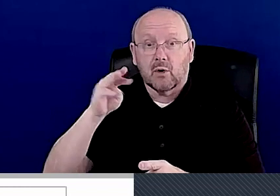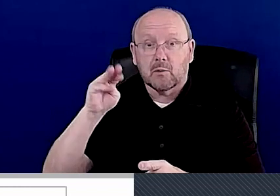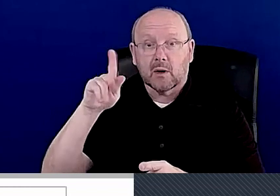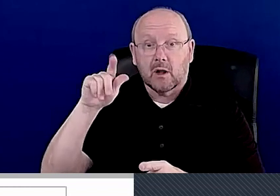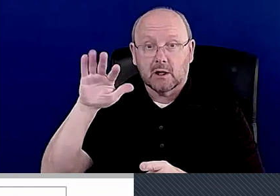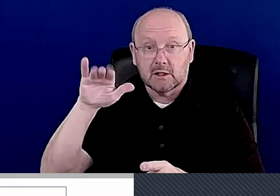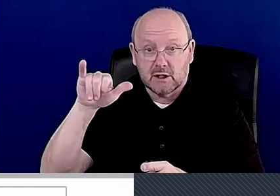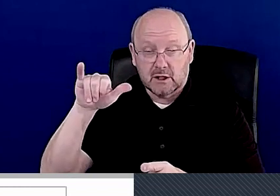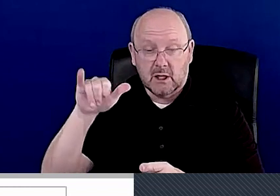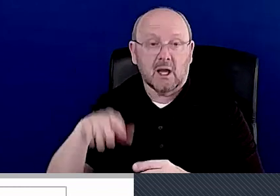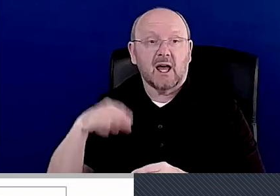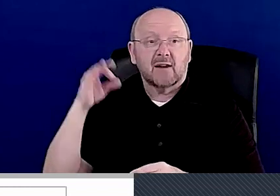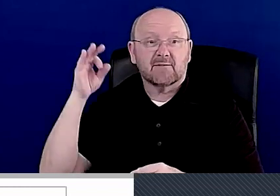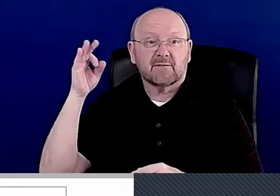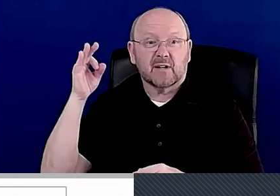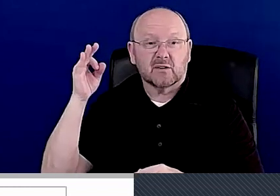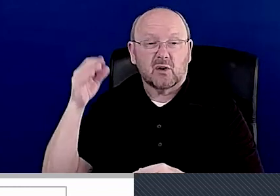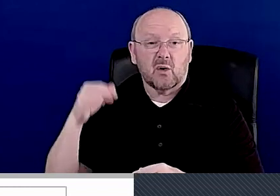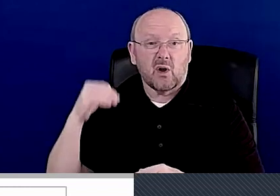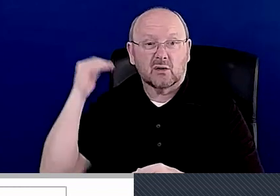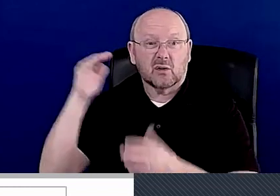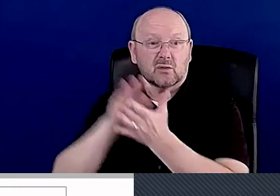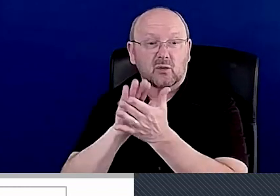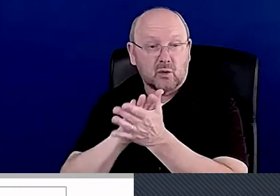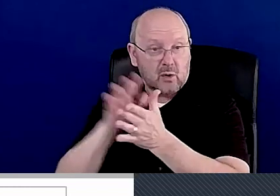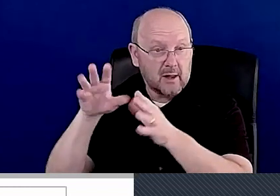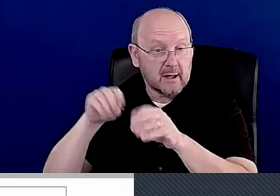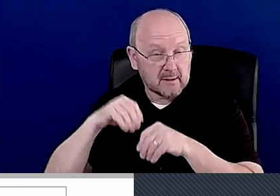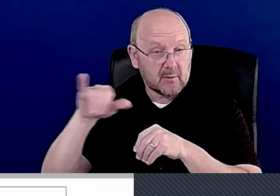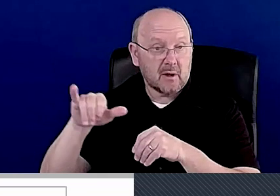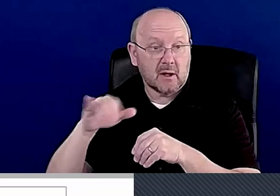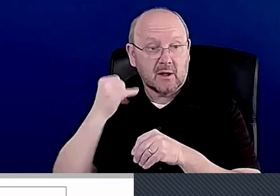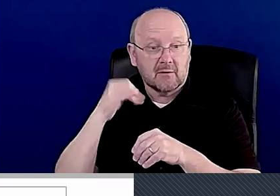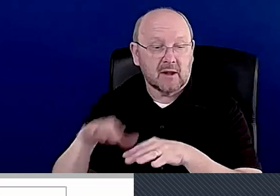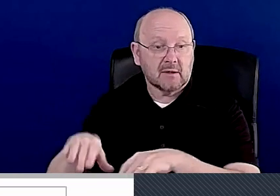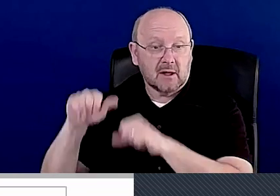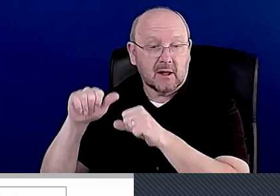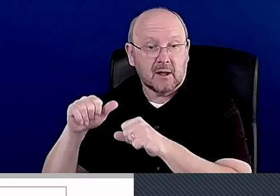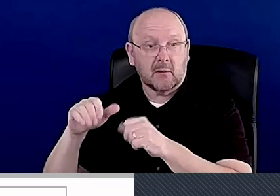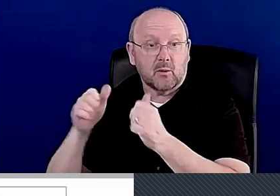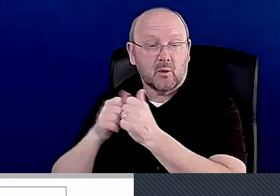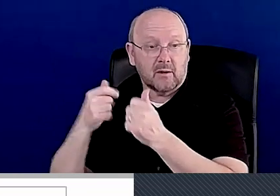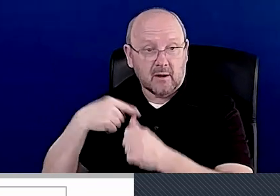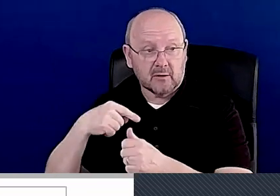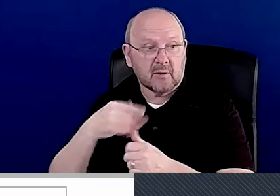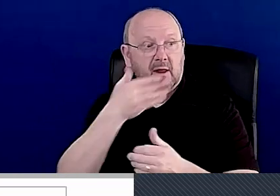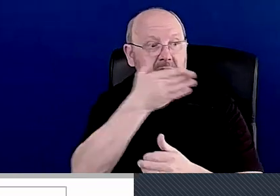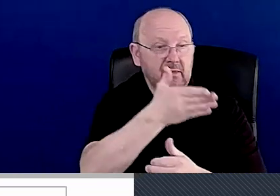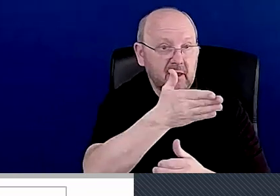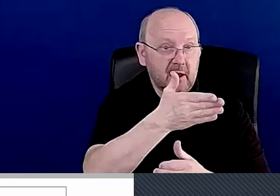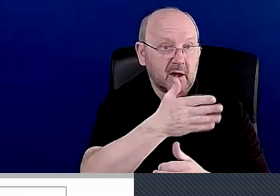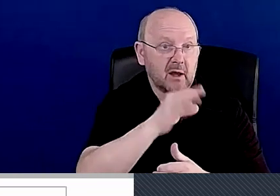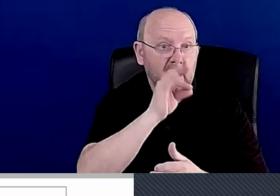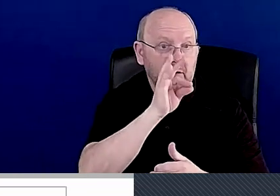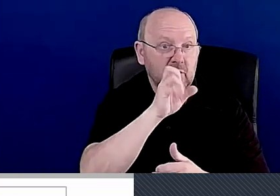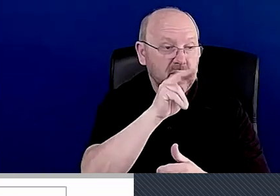accepting it as an equivalent, so that if a student takes it with us, they get credit for it over there towards their application to